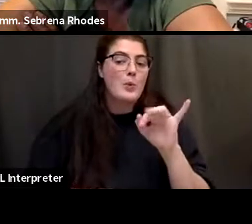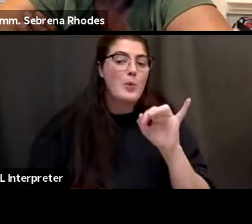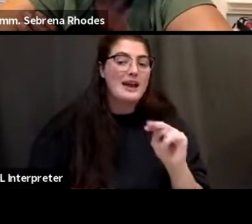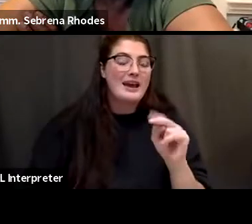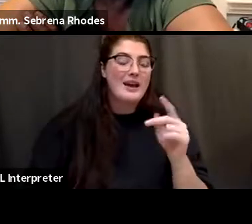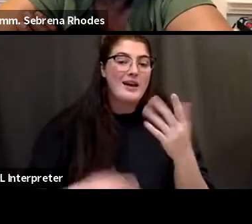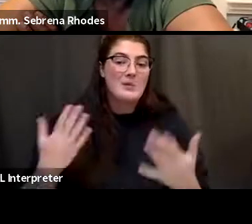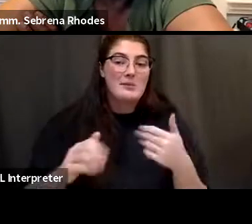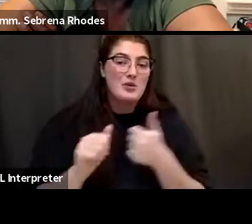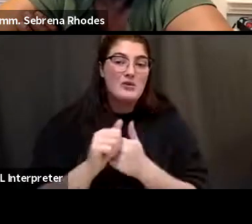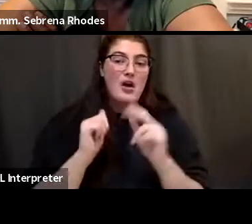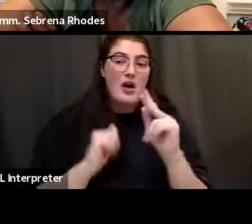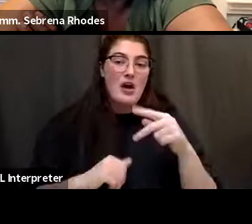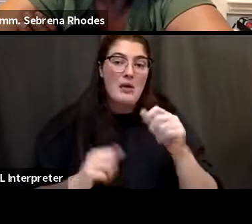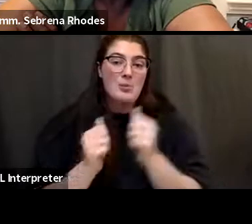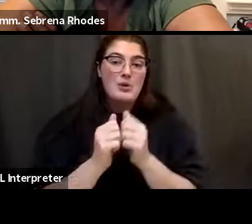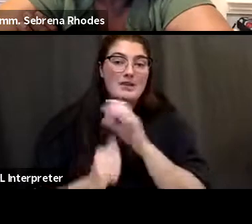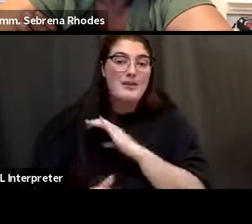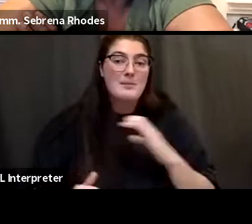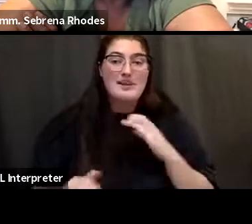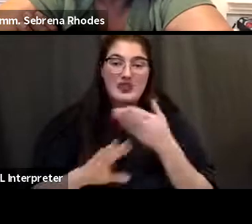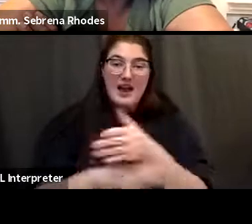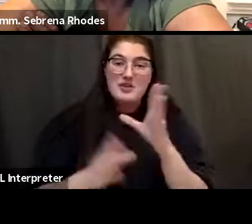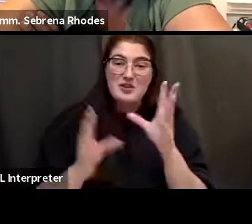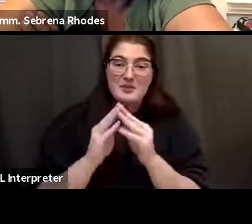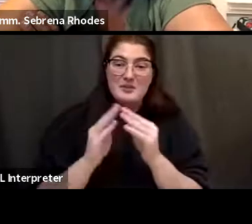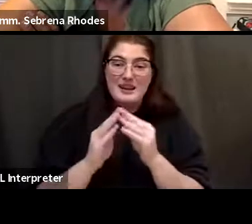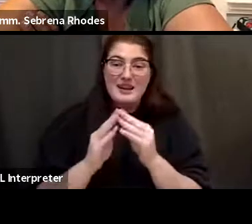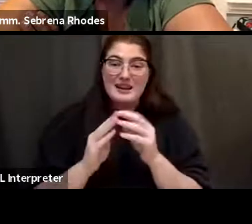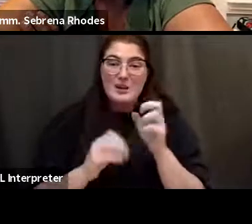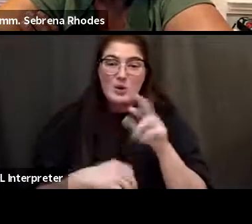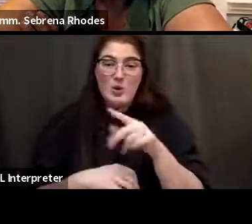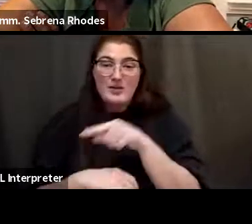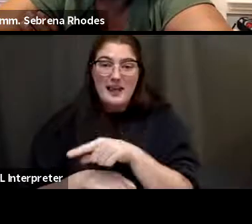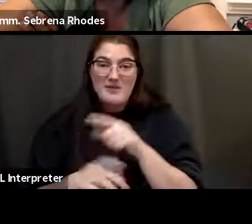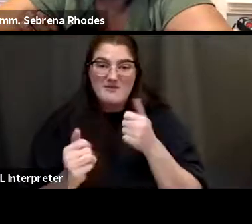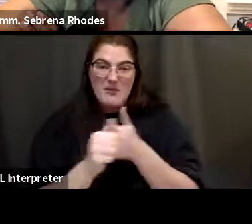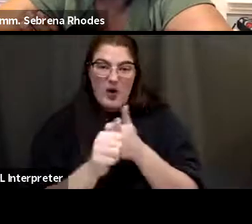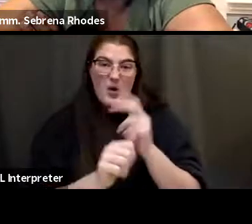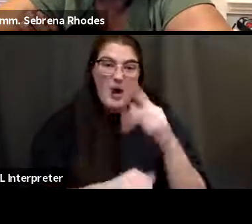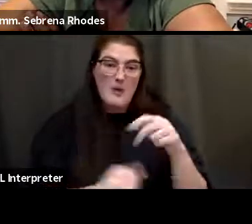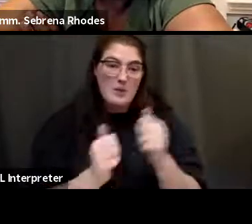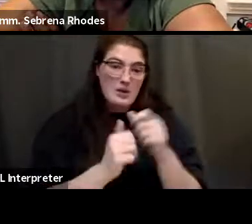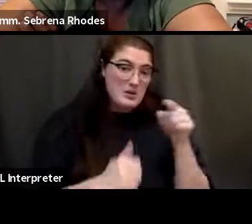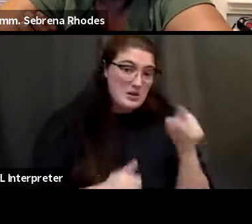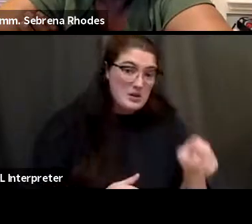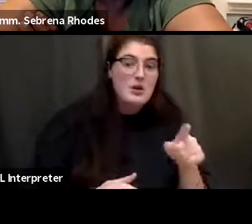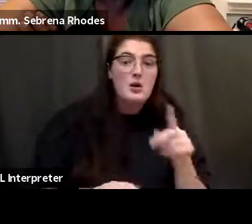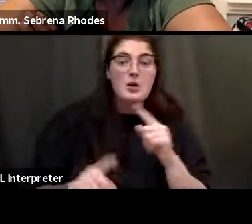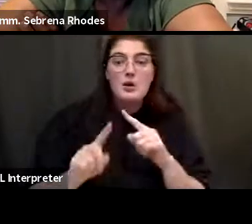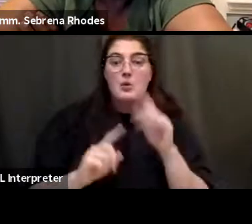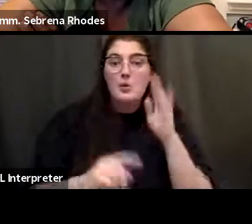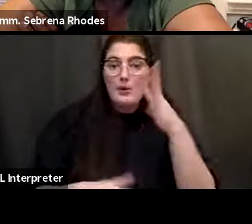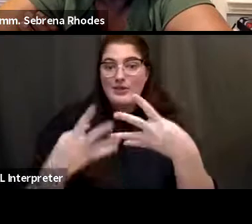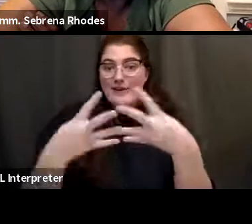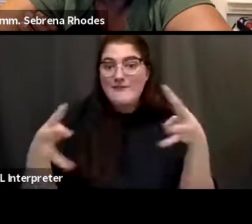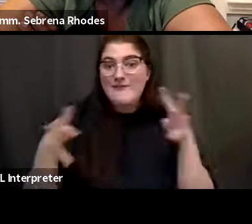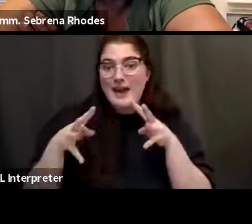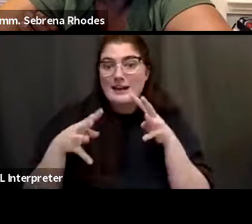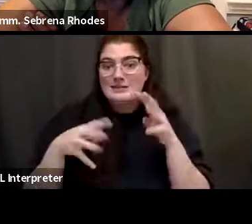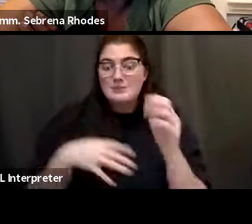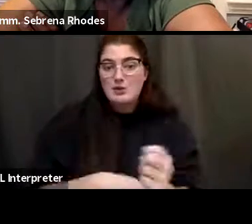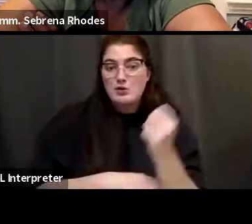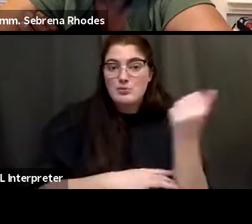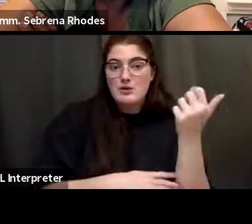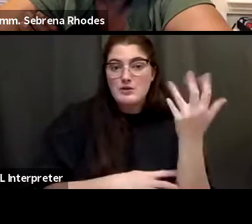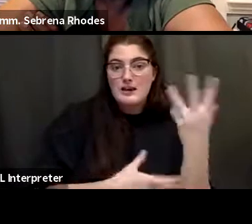up with the commissioner after the meeting, or she follows up with you. But will the fence around Cromell be removed as